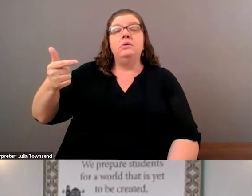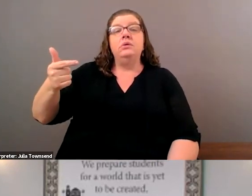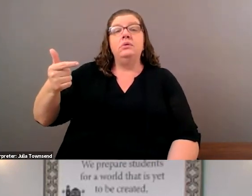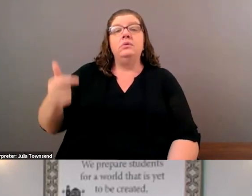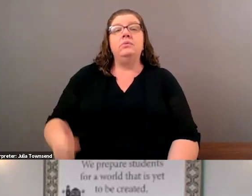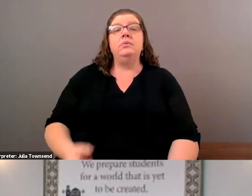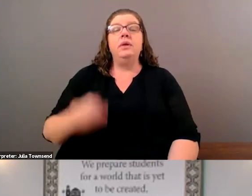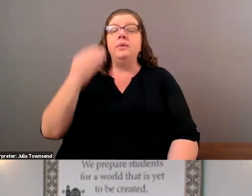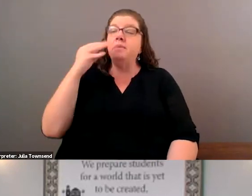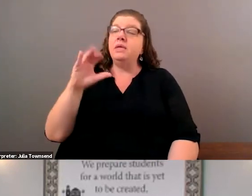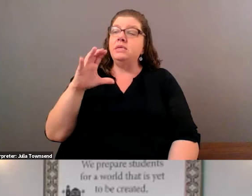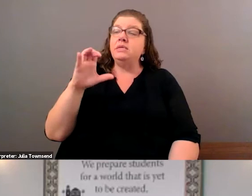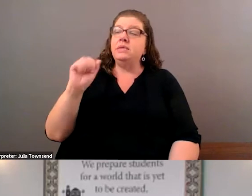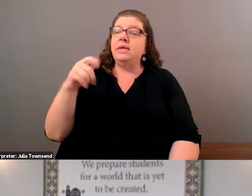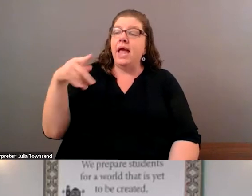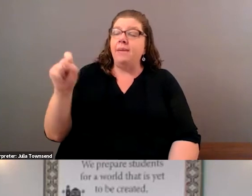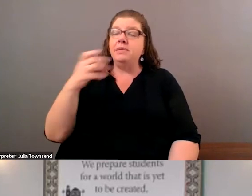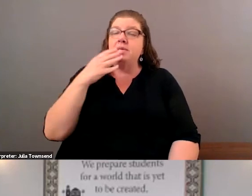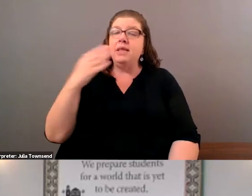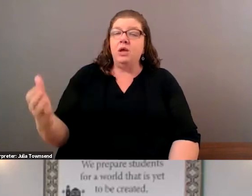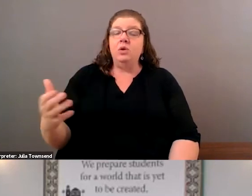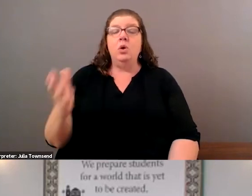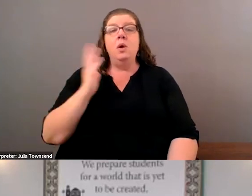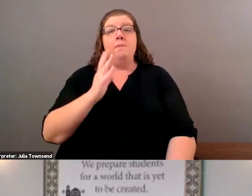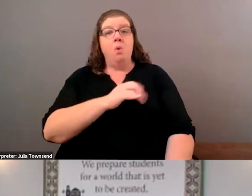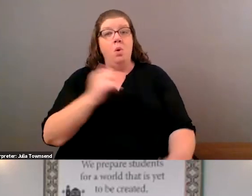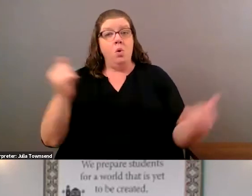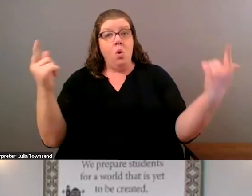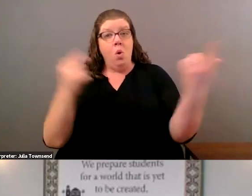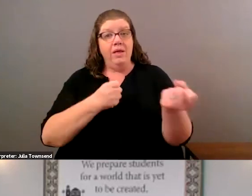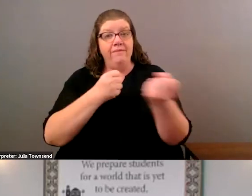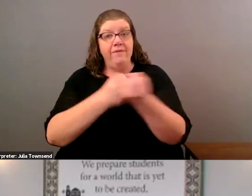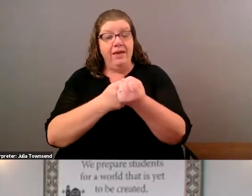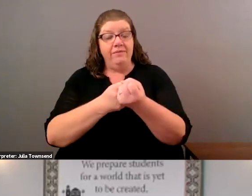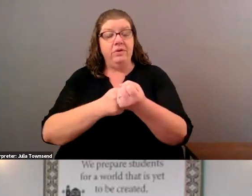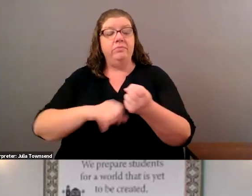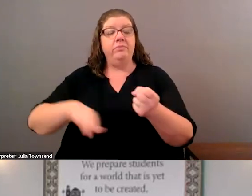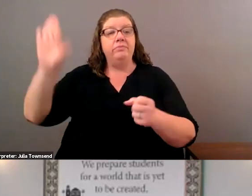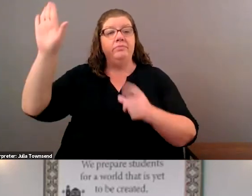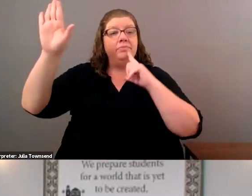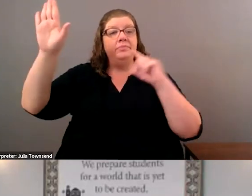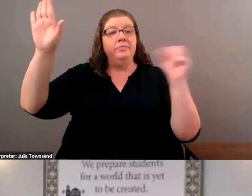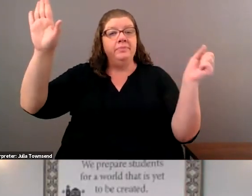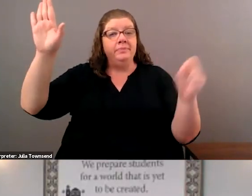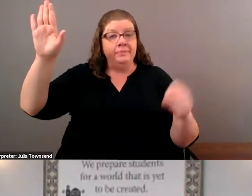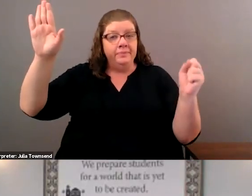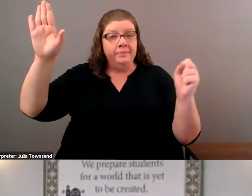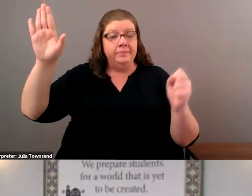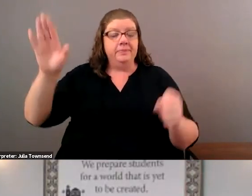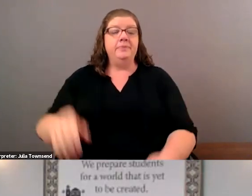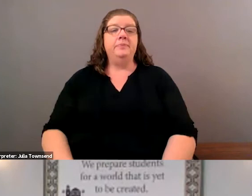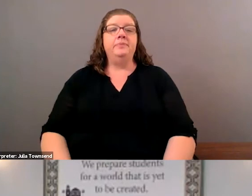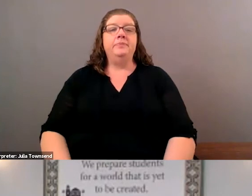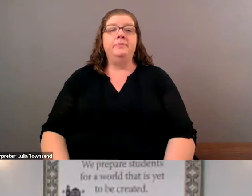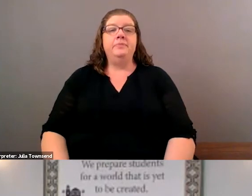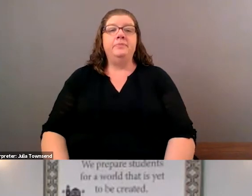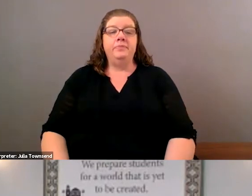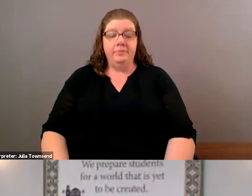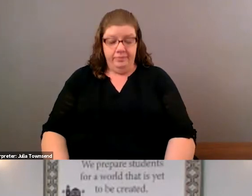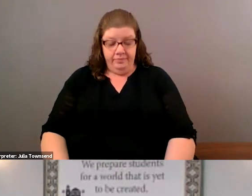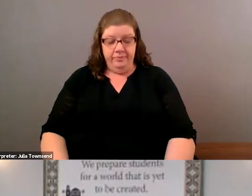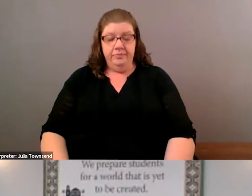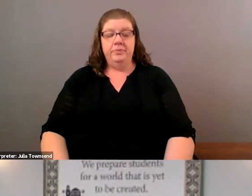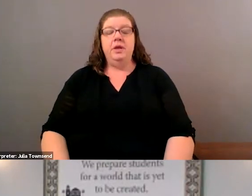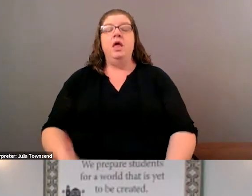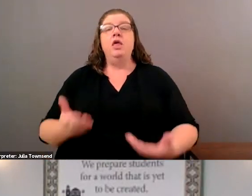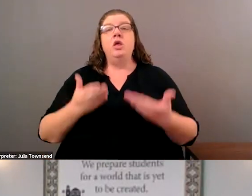Ms. Capps, thank you very much. Board members, all in favor, please signify by raising your hand and saying aye. Aye. Aye. The